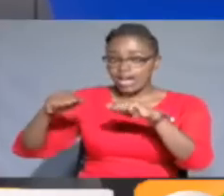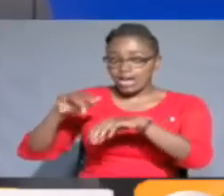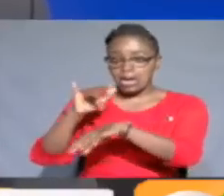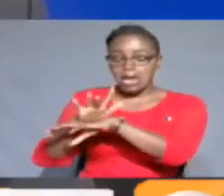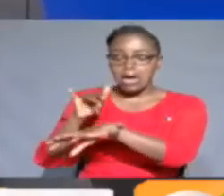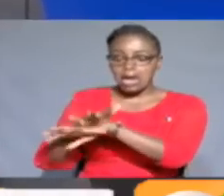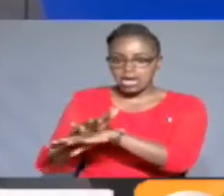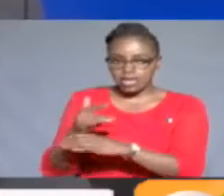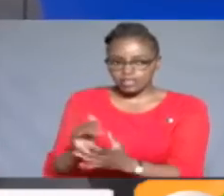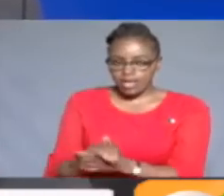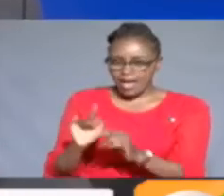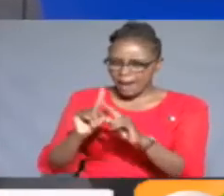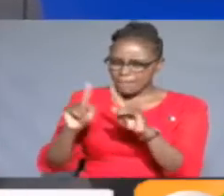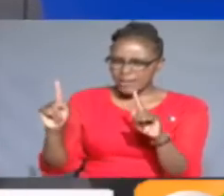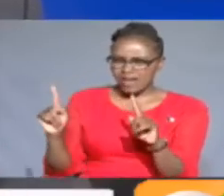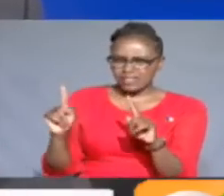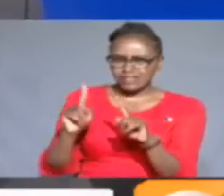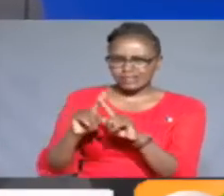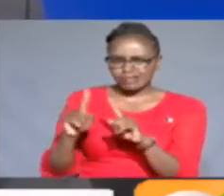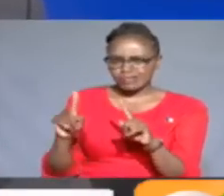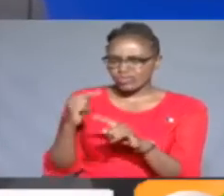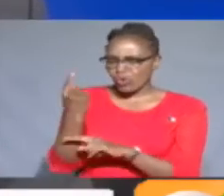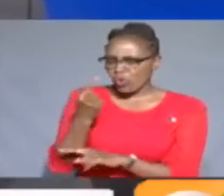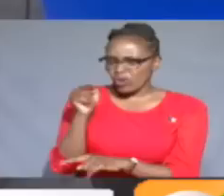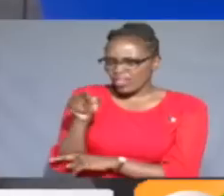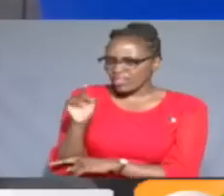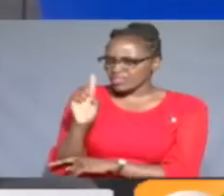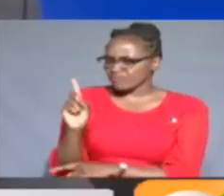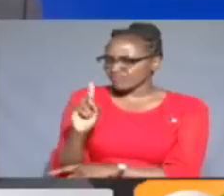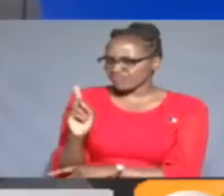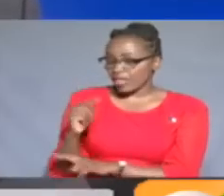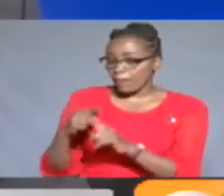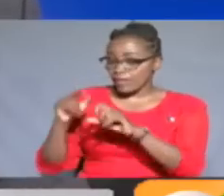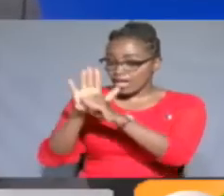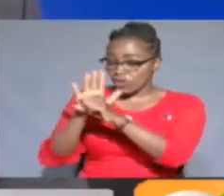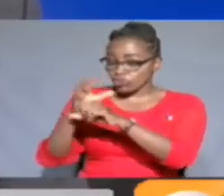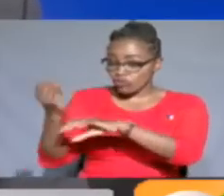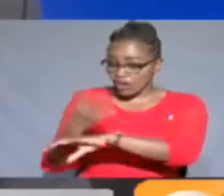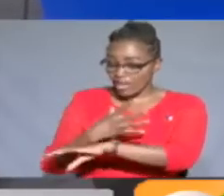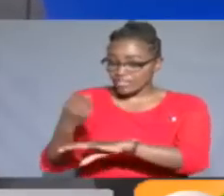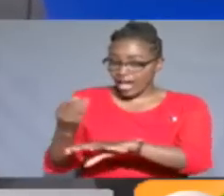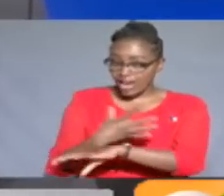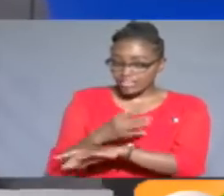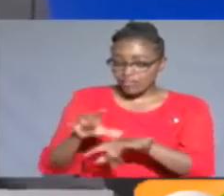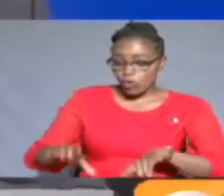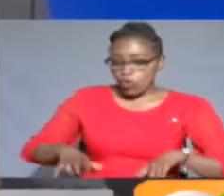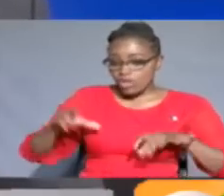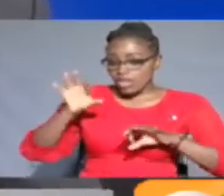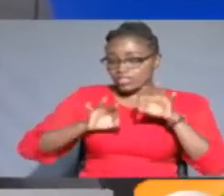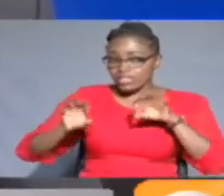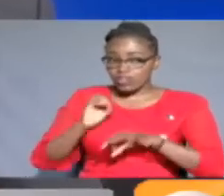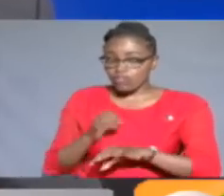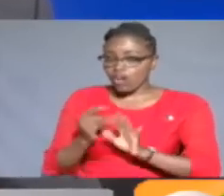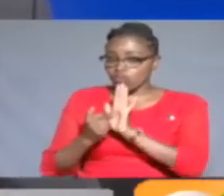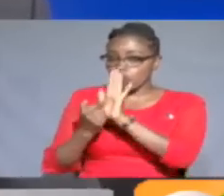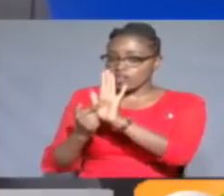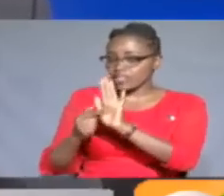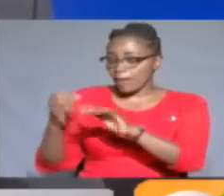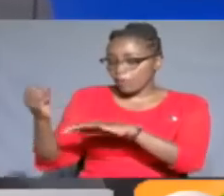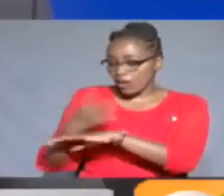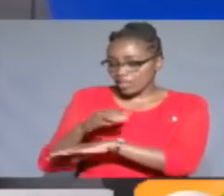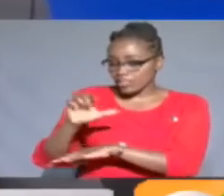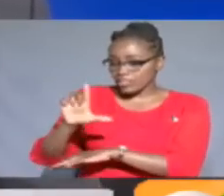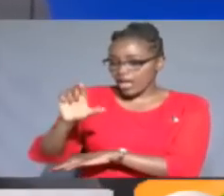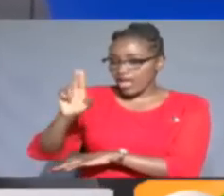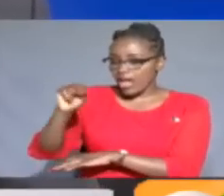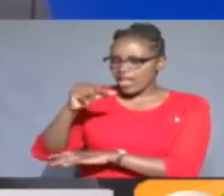early. But not only that, a lot of cancers also have to do with our lifestyle. Let's say cancer of the lungs.